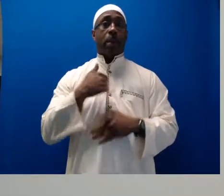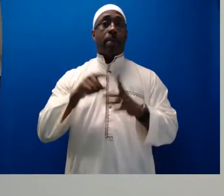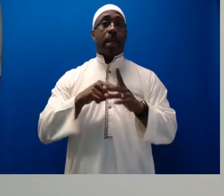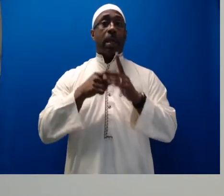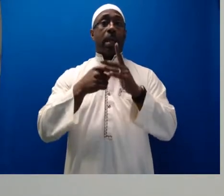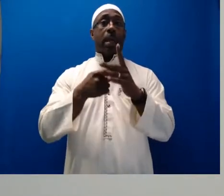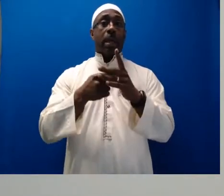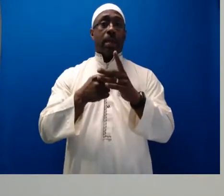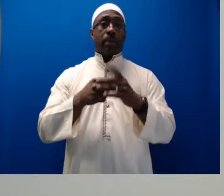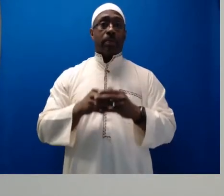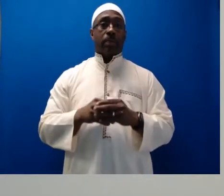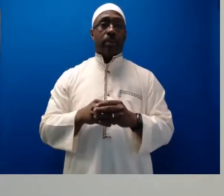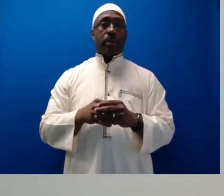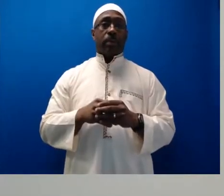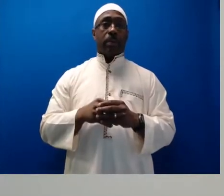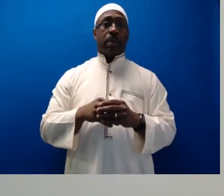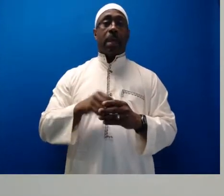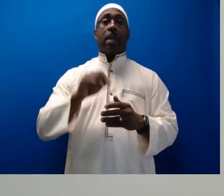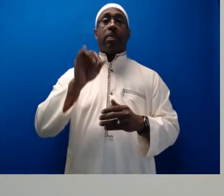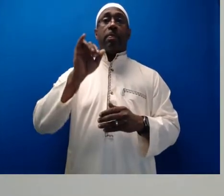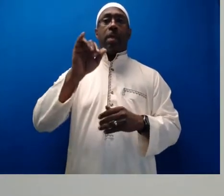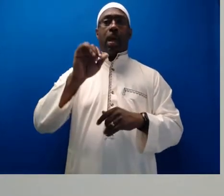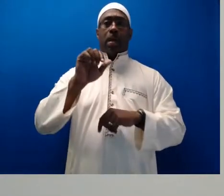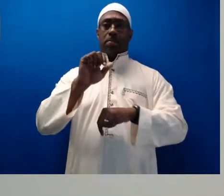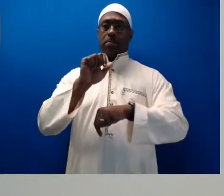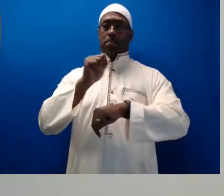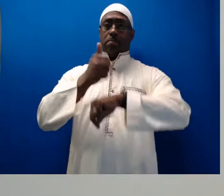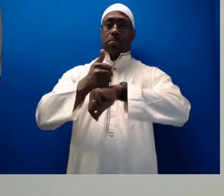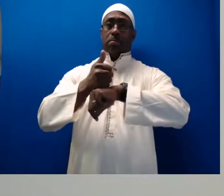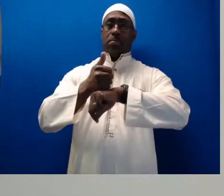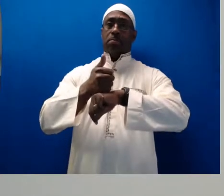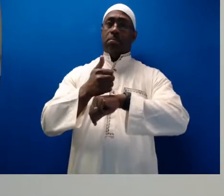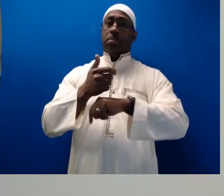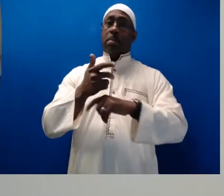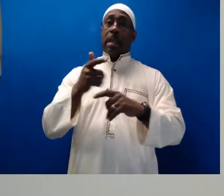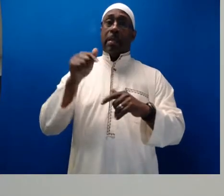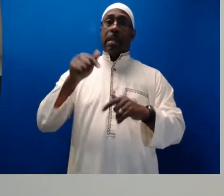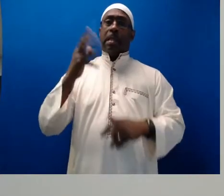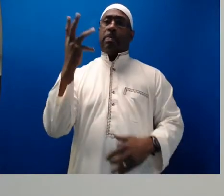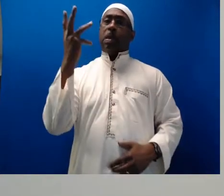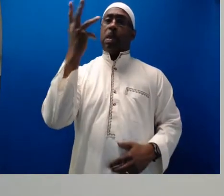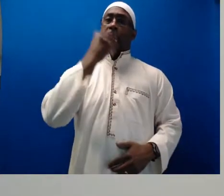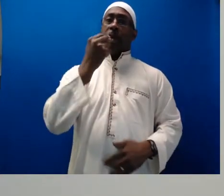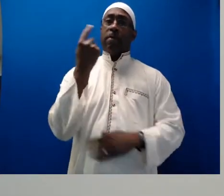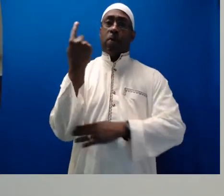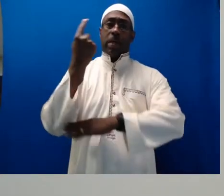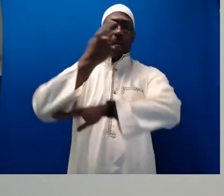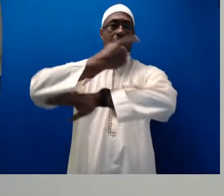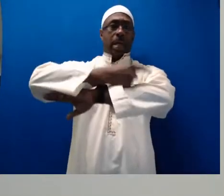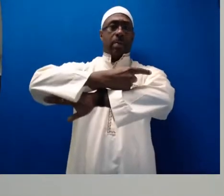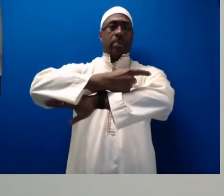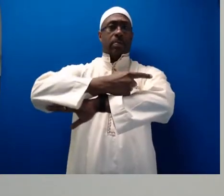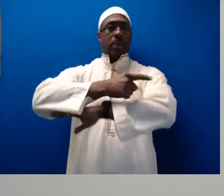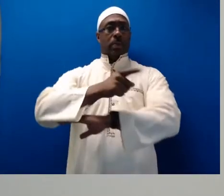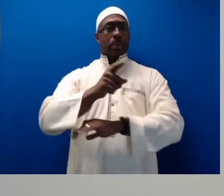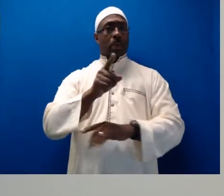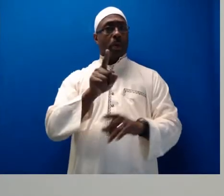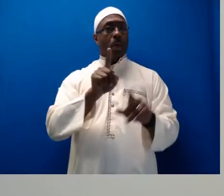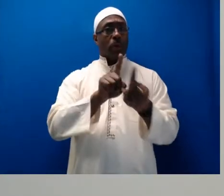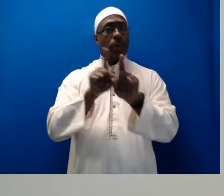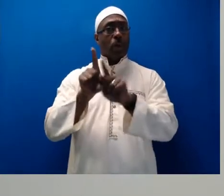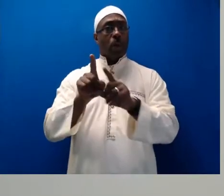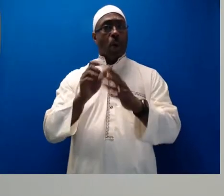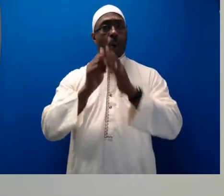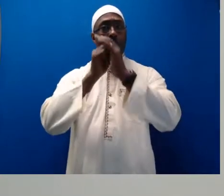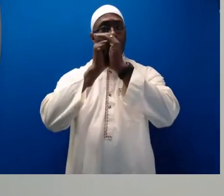the chapter that is named by this beautiful day, as well as the worship of